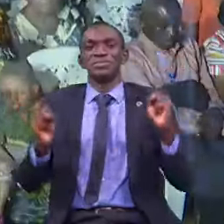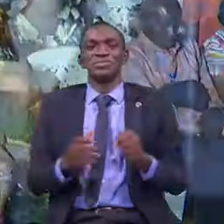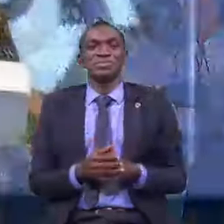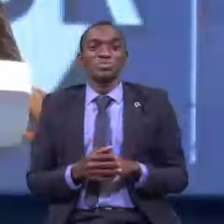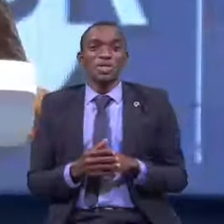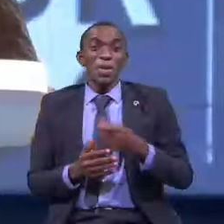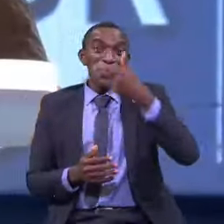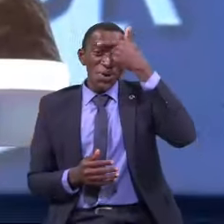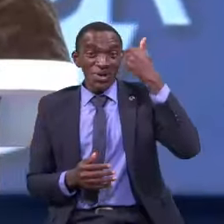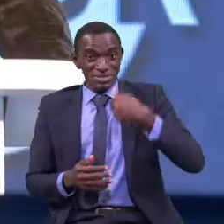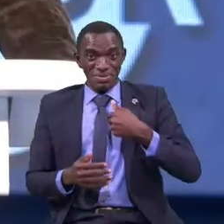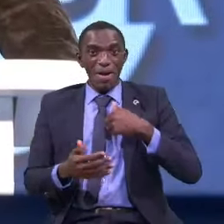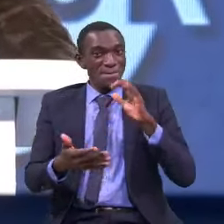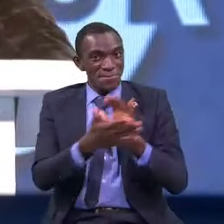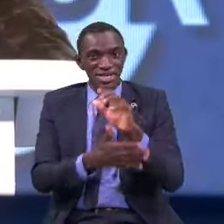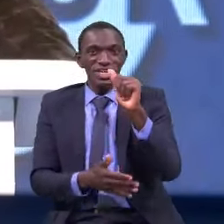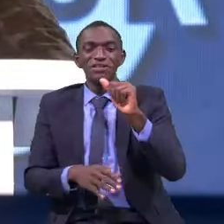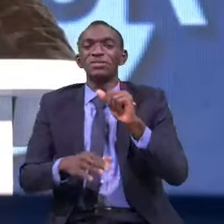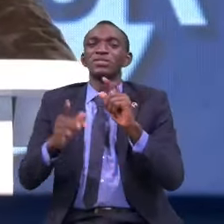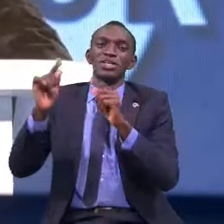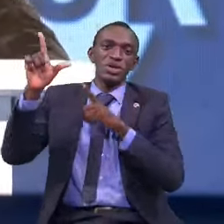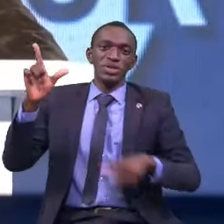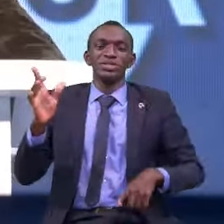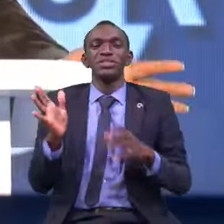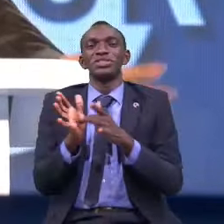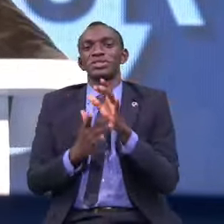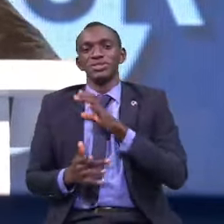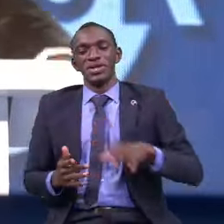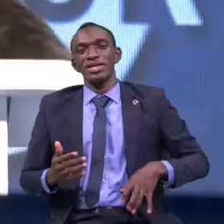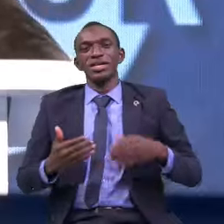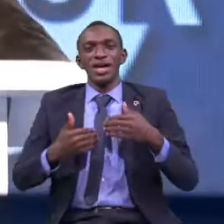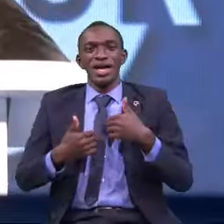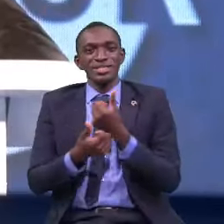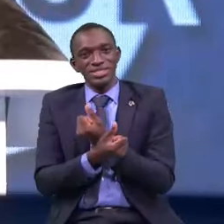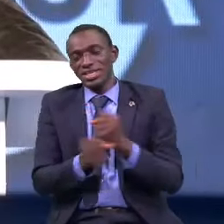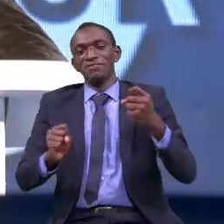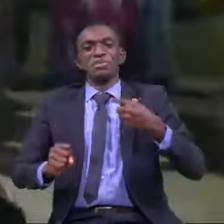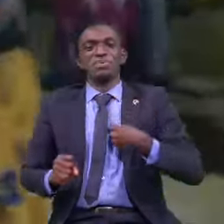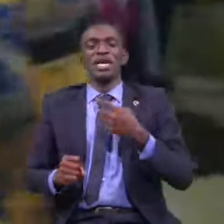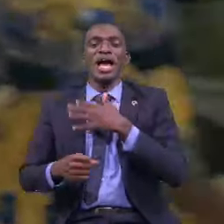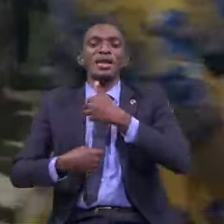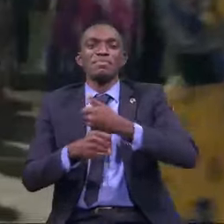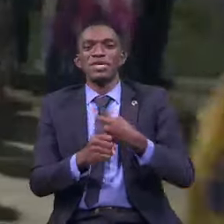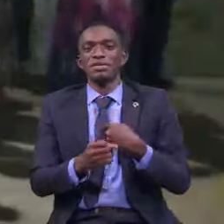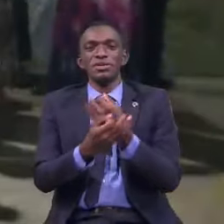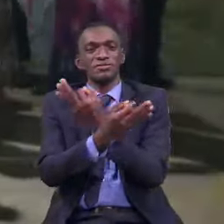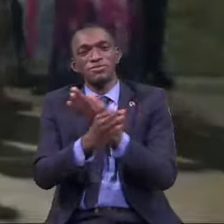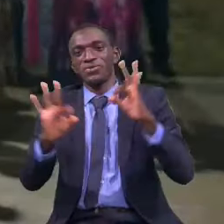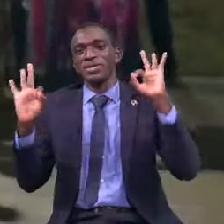Because I believe on the Lord Jesus Christ, he has saved me and set me free.